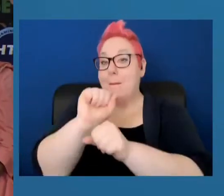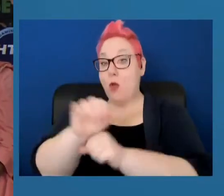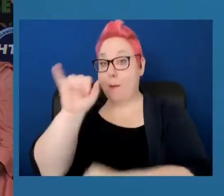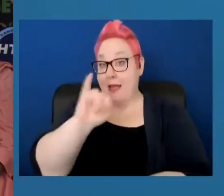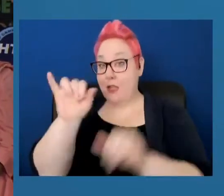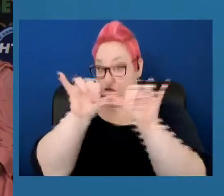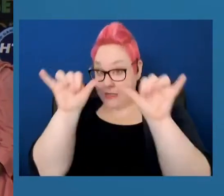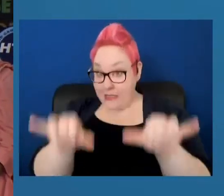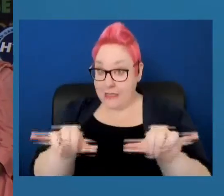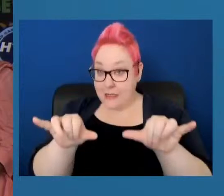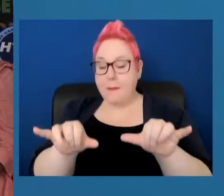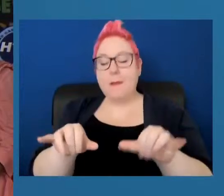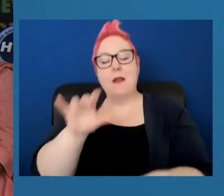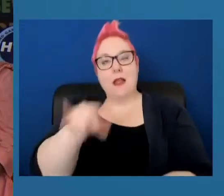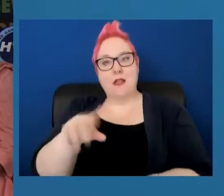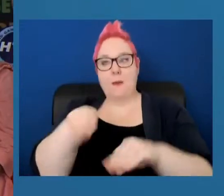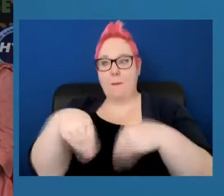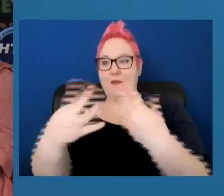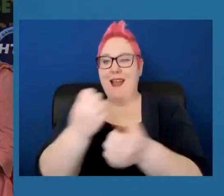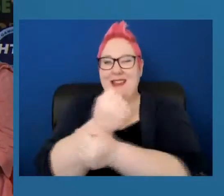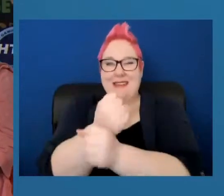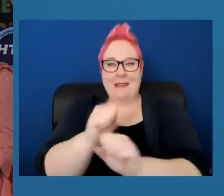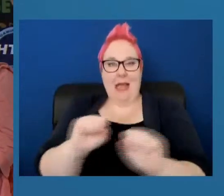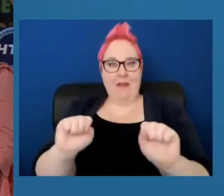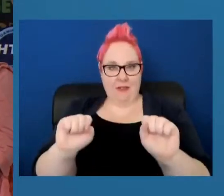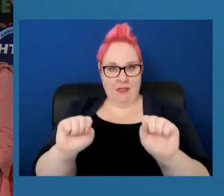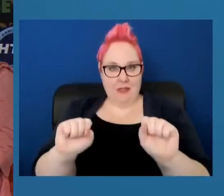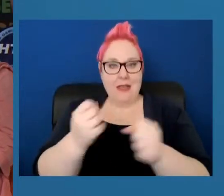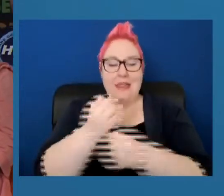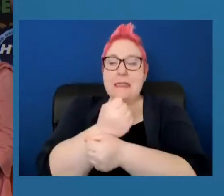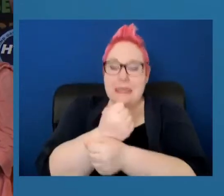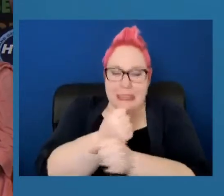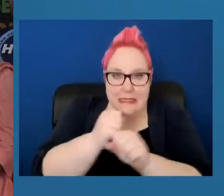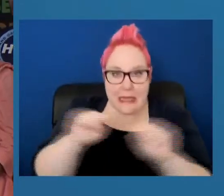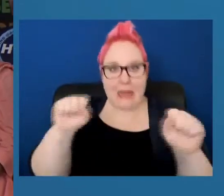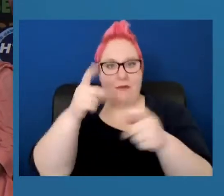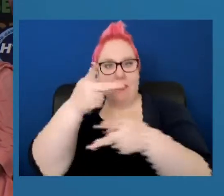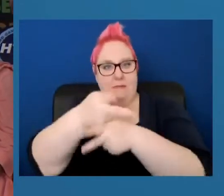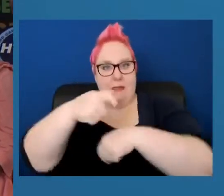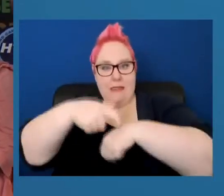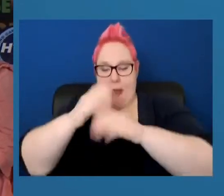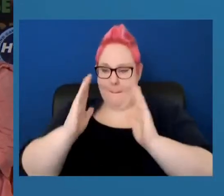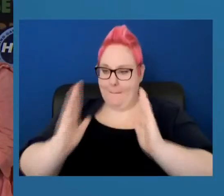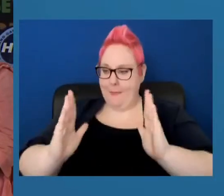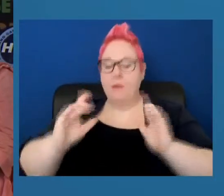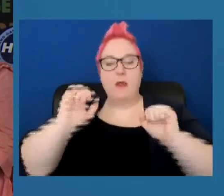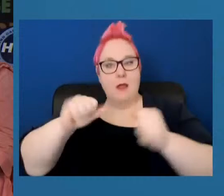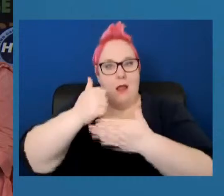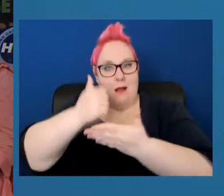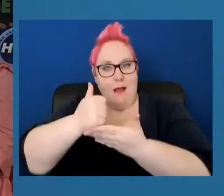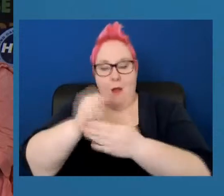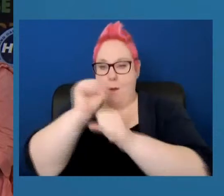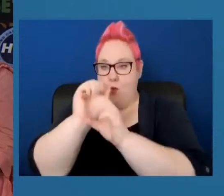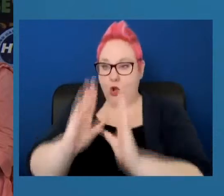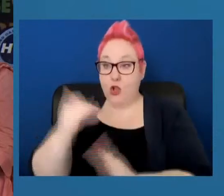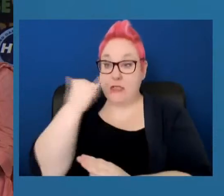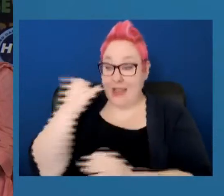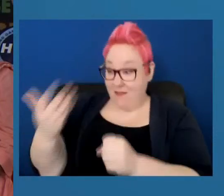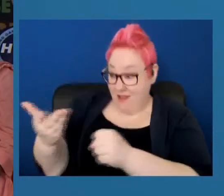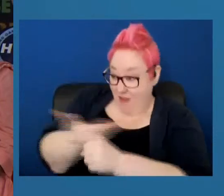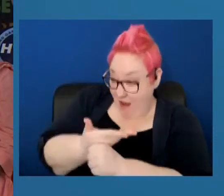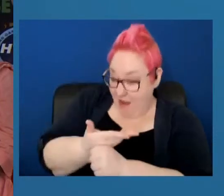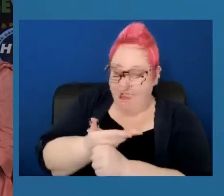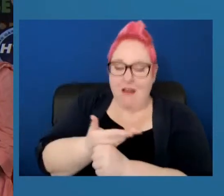provide a safety net. It is a safety net that's supposed to catch workers who lose their jobs and provide to